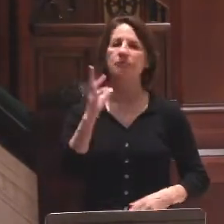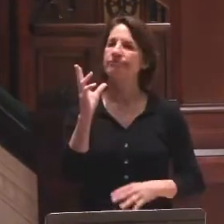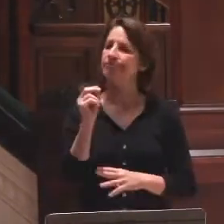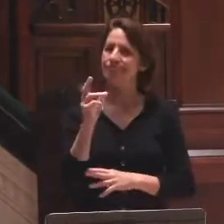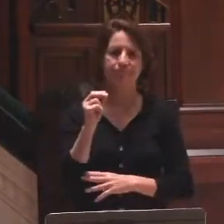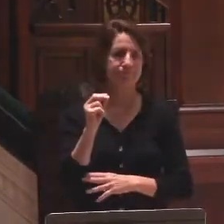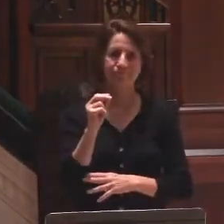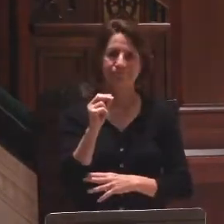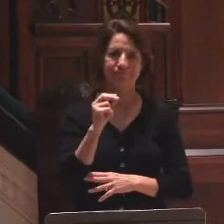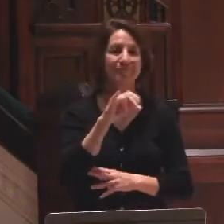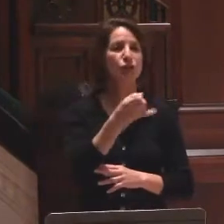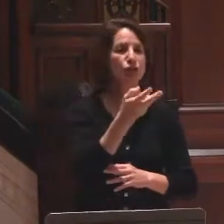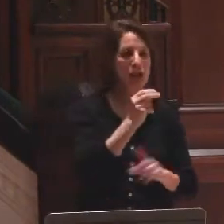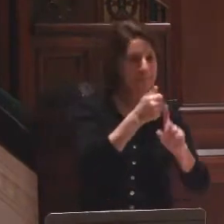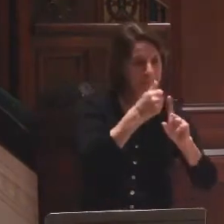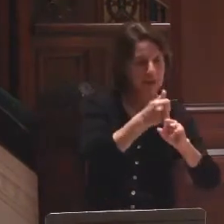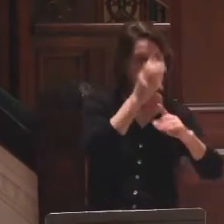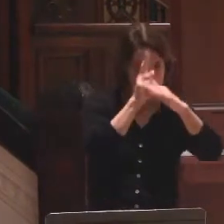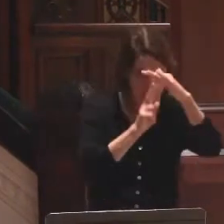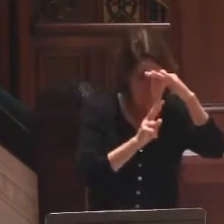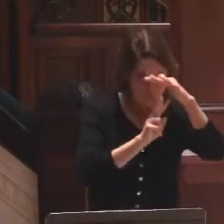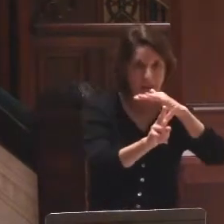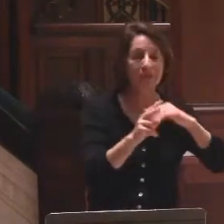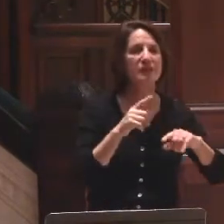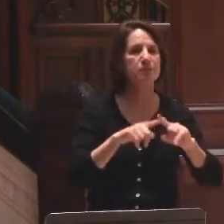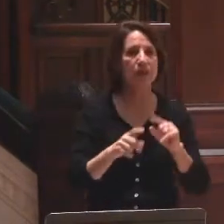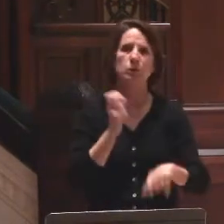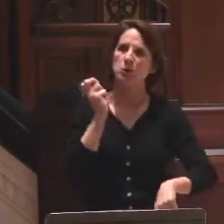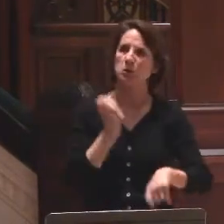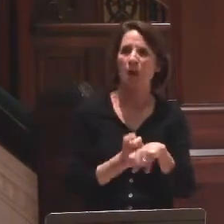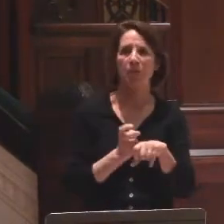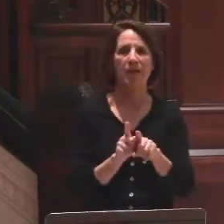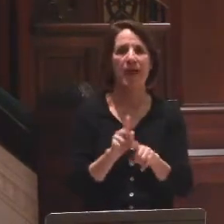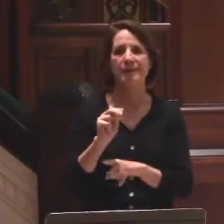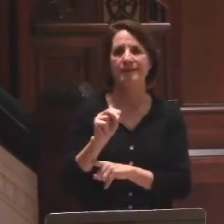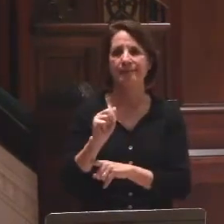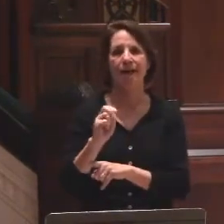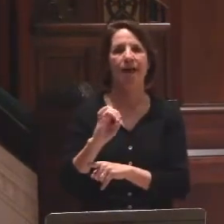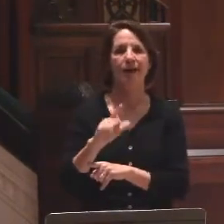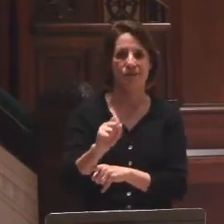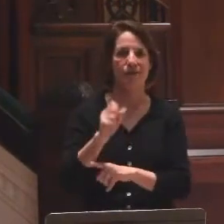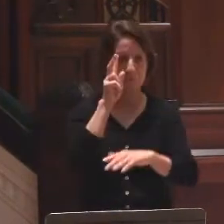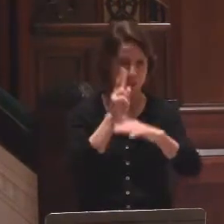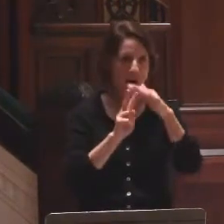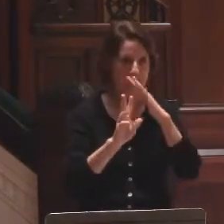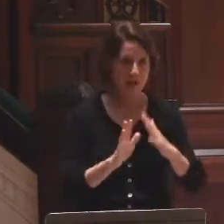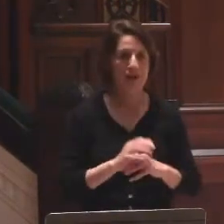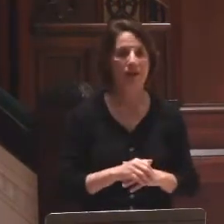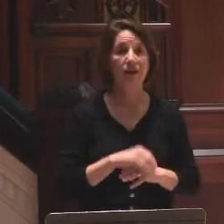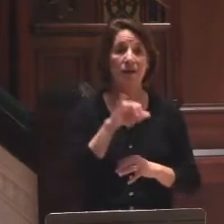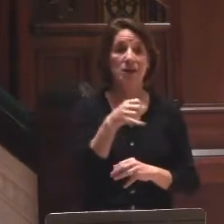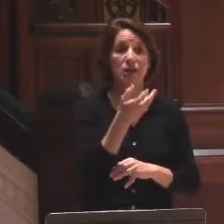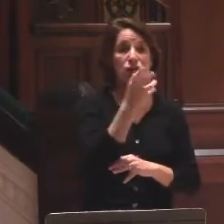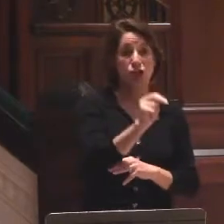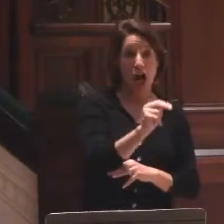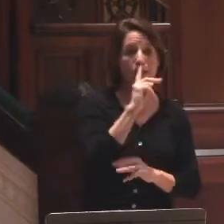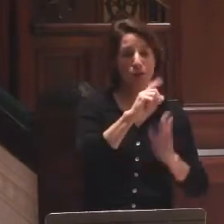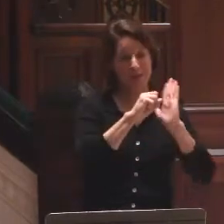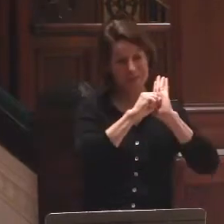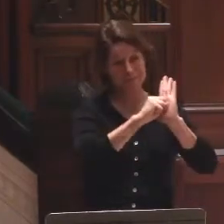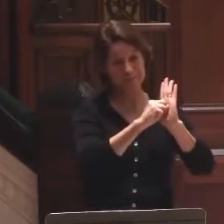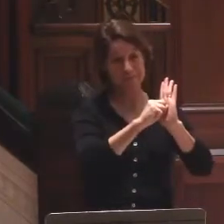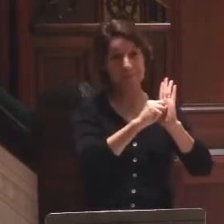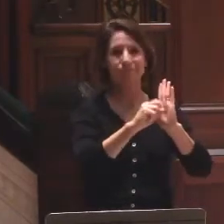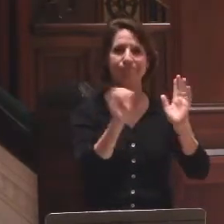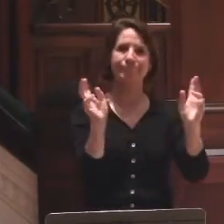prophet. And more than a prophet, he was a tough-as-nails prophet. John the Baptist was an archetypal wild